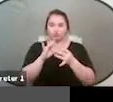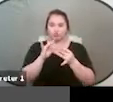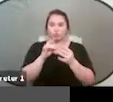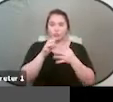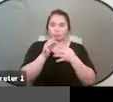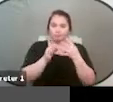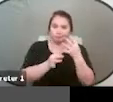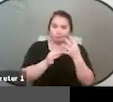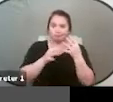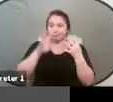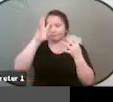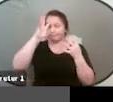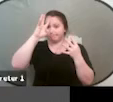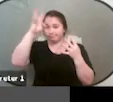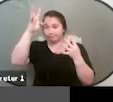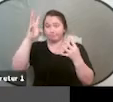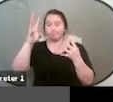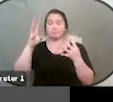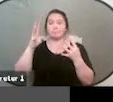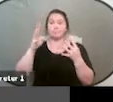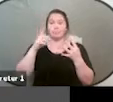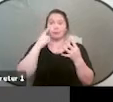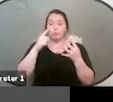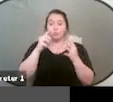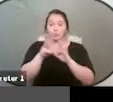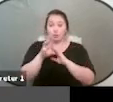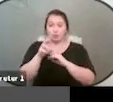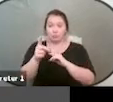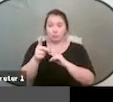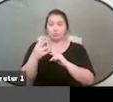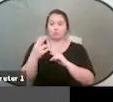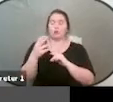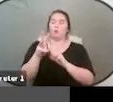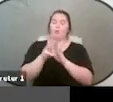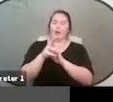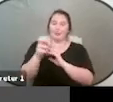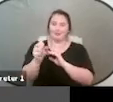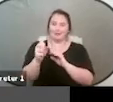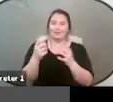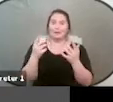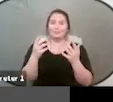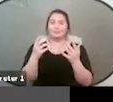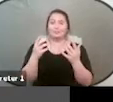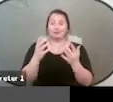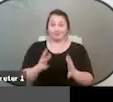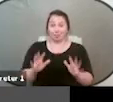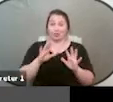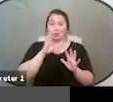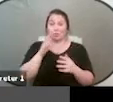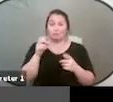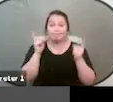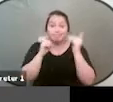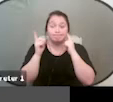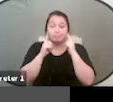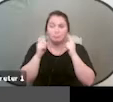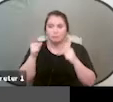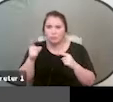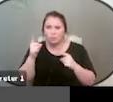High School. And then at the end of this, we're gonna do an activity to sort of listen to what you've got on your